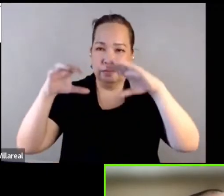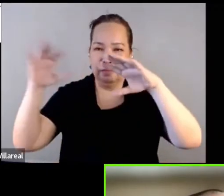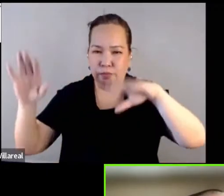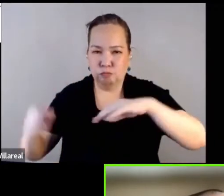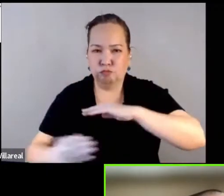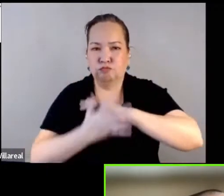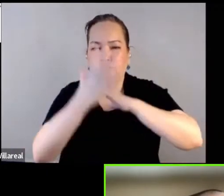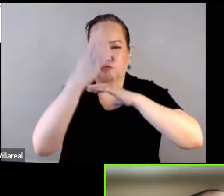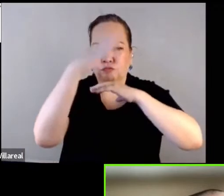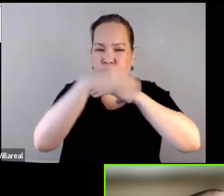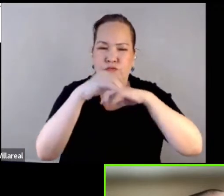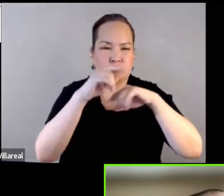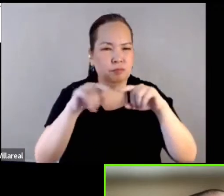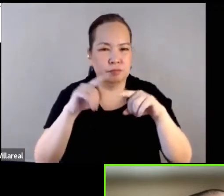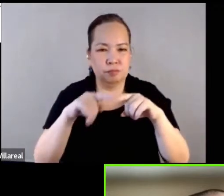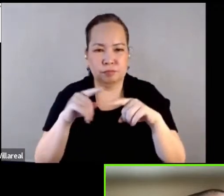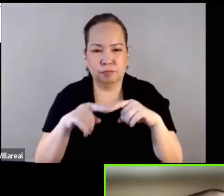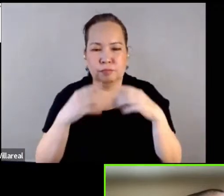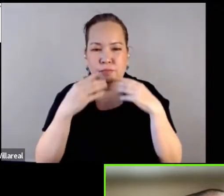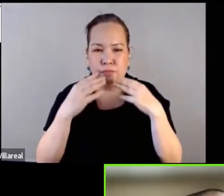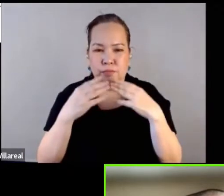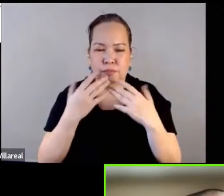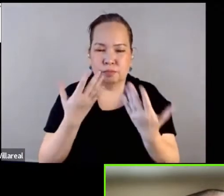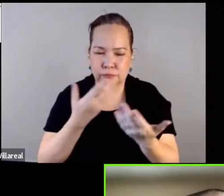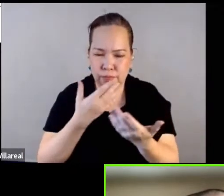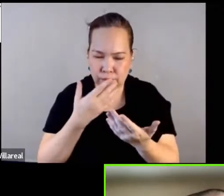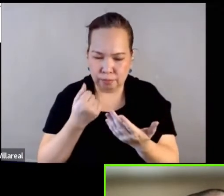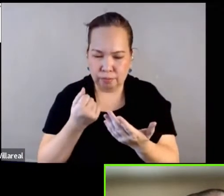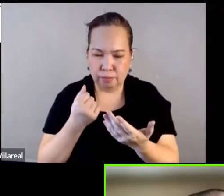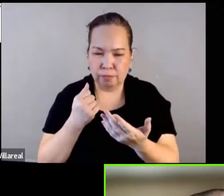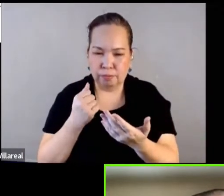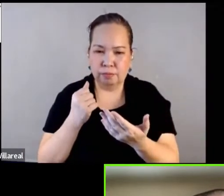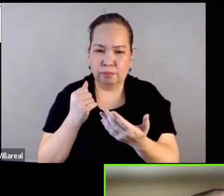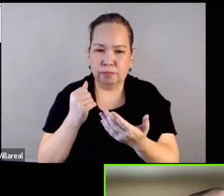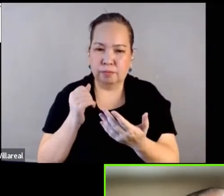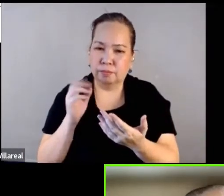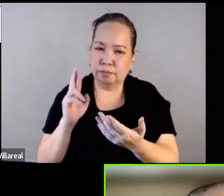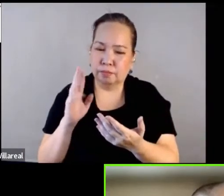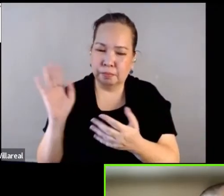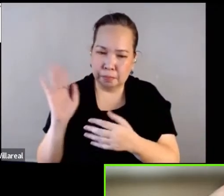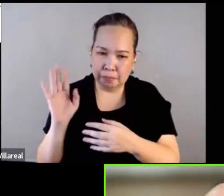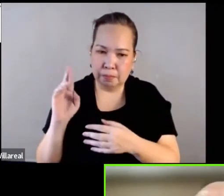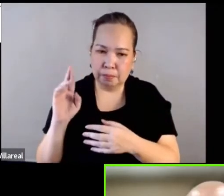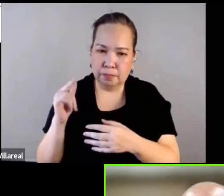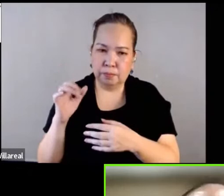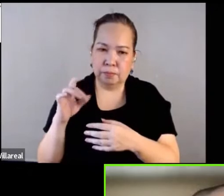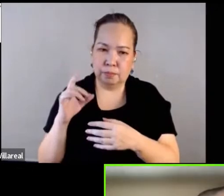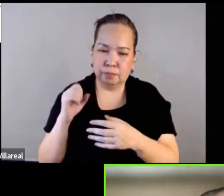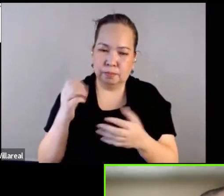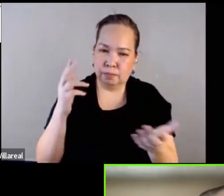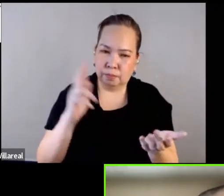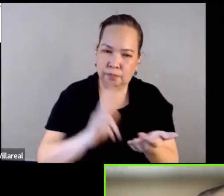and tsunamis. Thank you and best regards. Very truly yours, signed by